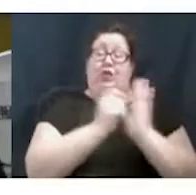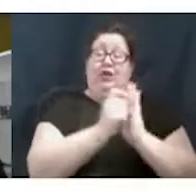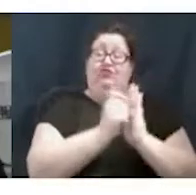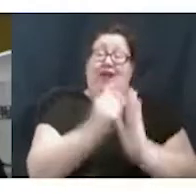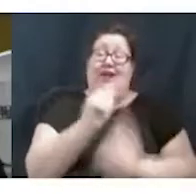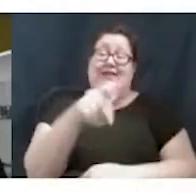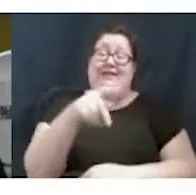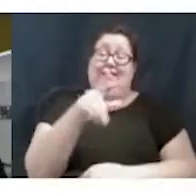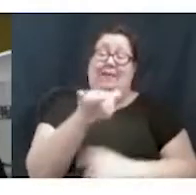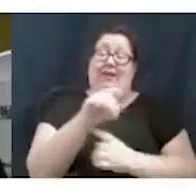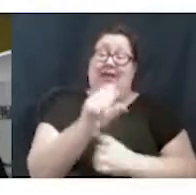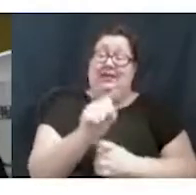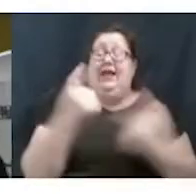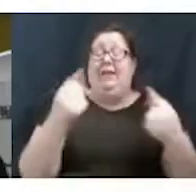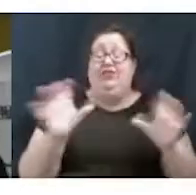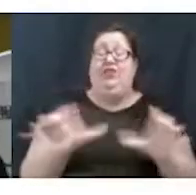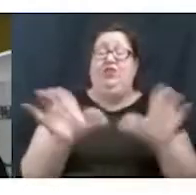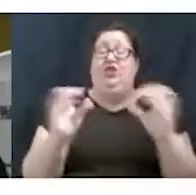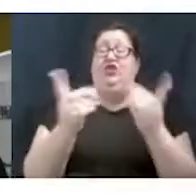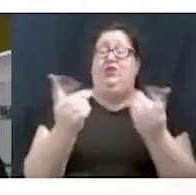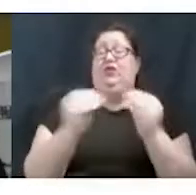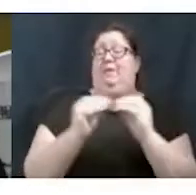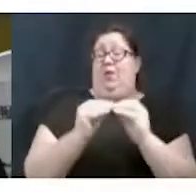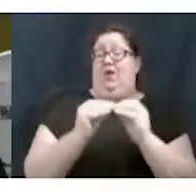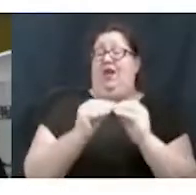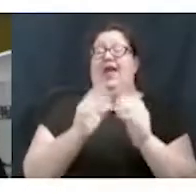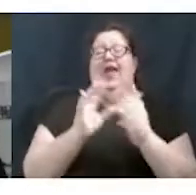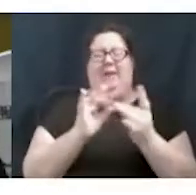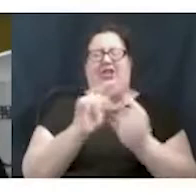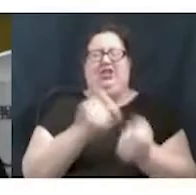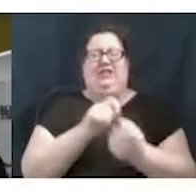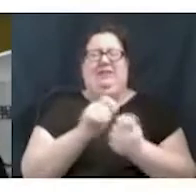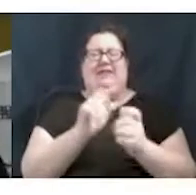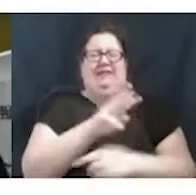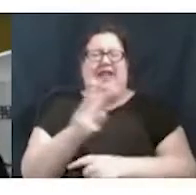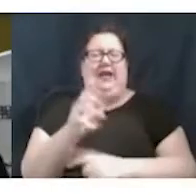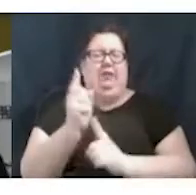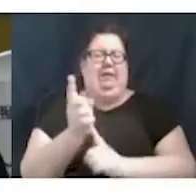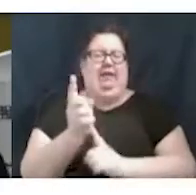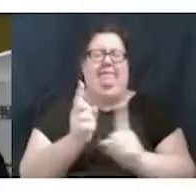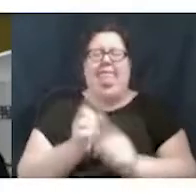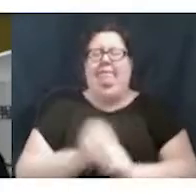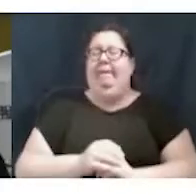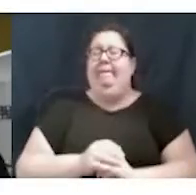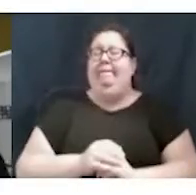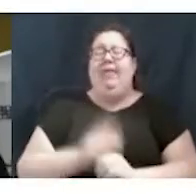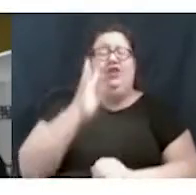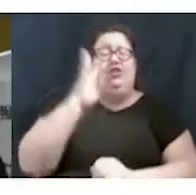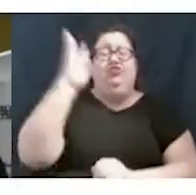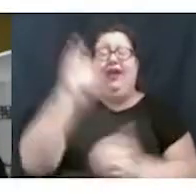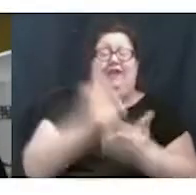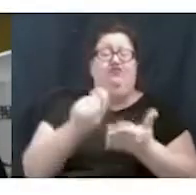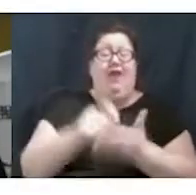get them to do a little bit more of that, and I'll mention a specific site in a minute. That's great. And then just creative writing prompts. I mean, you